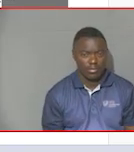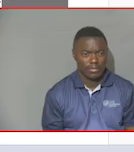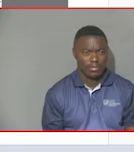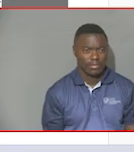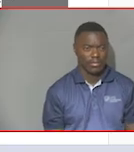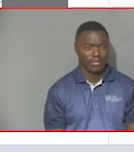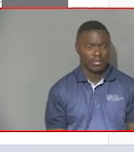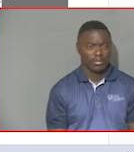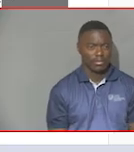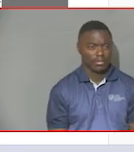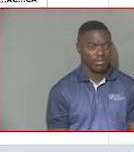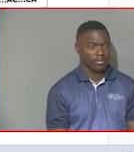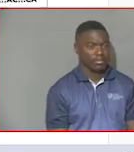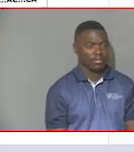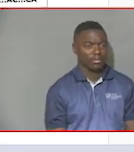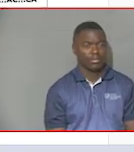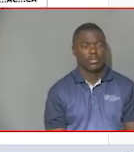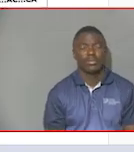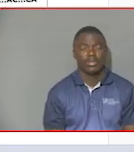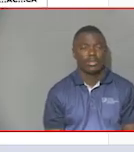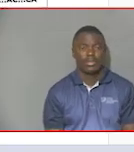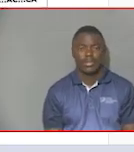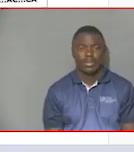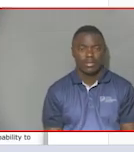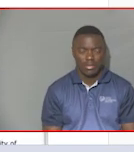Right. Let's go on to